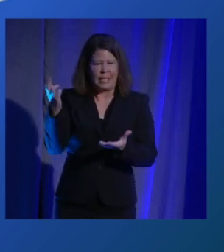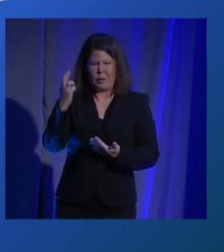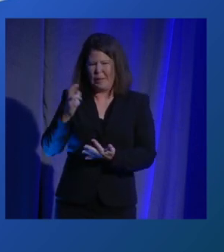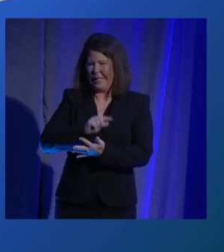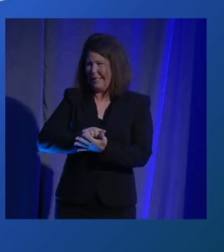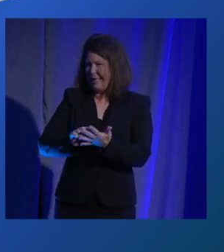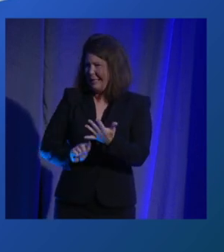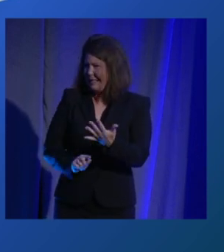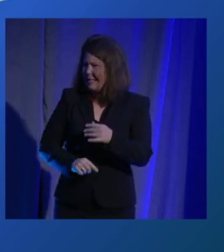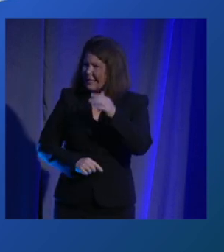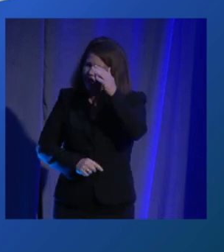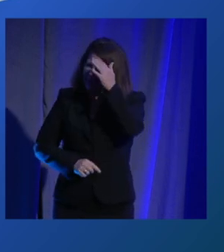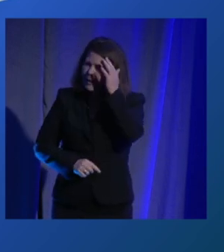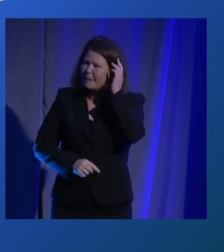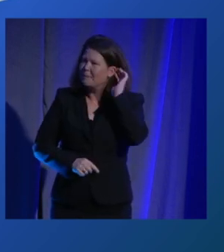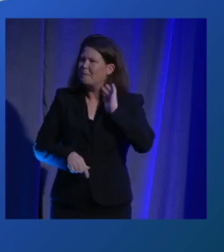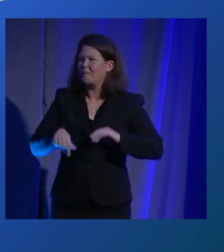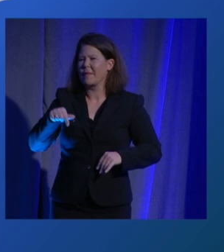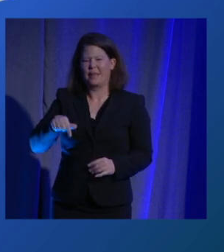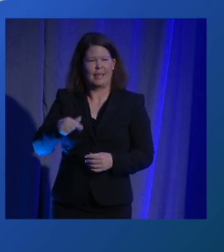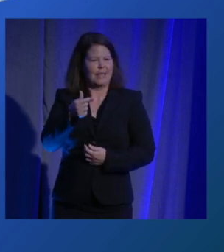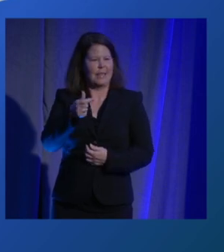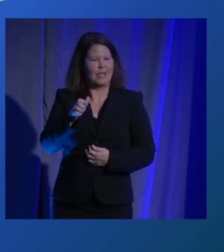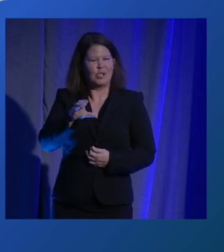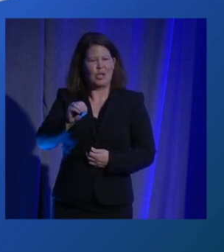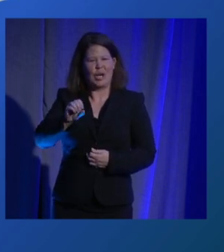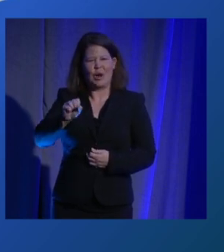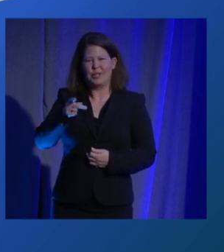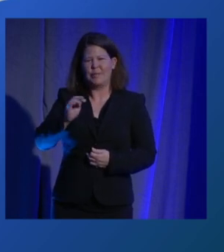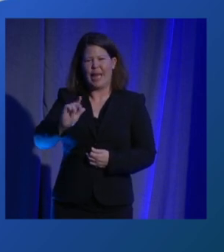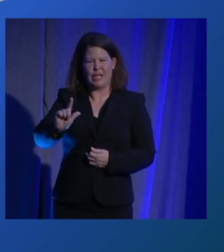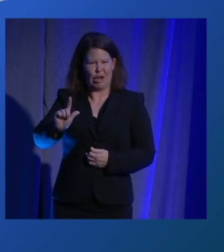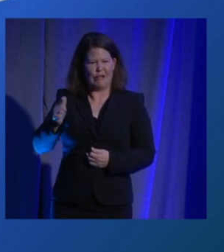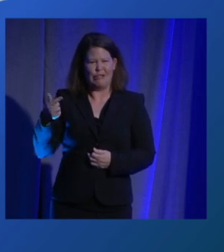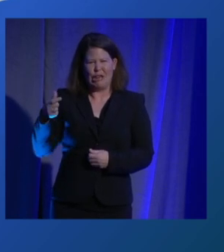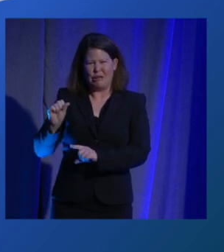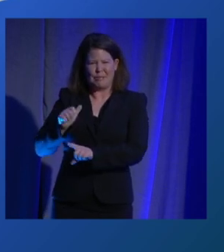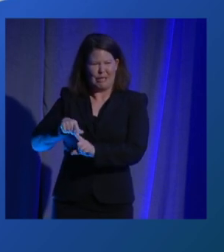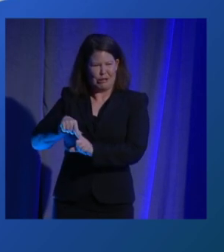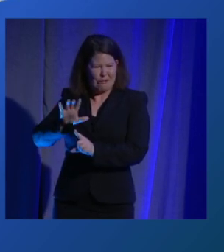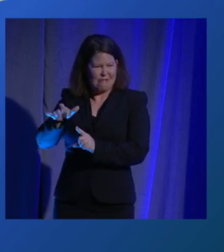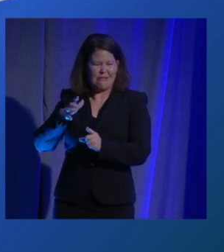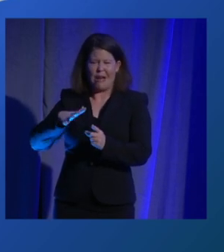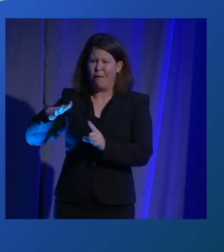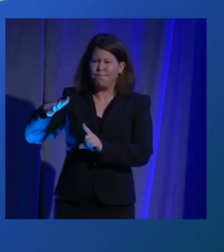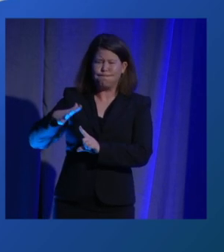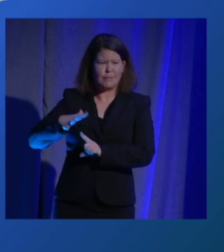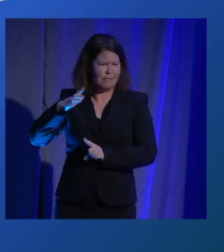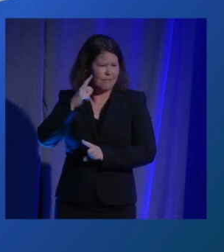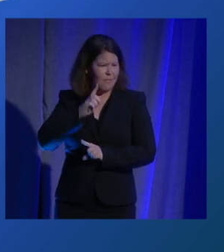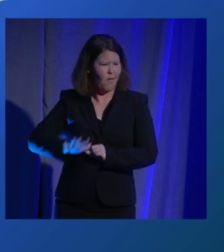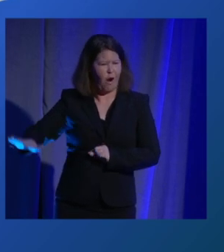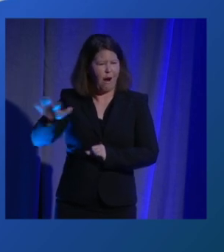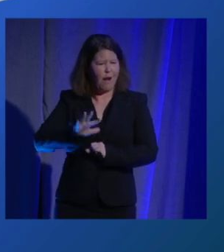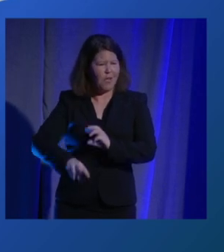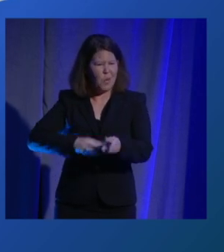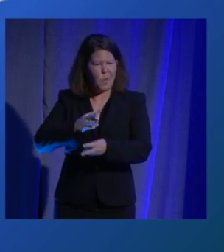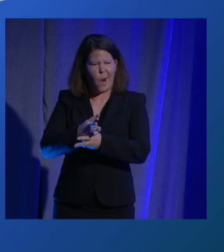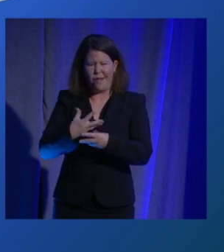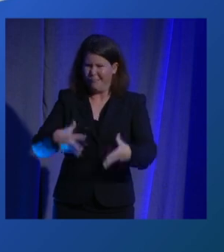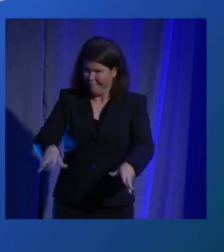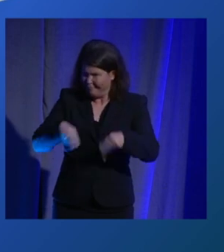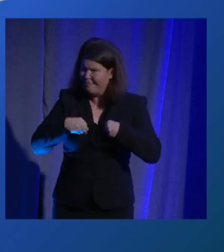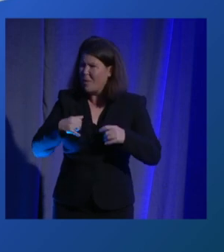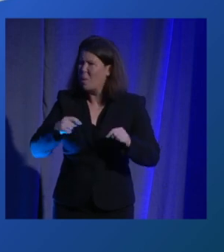the G spatial capital of the world and we should own it and I think